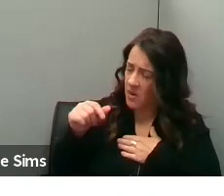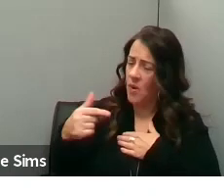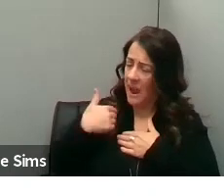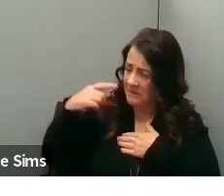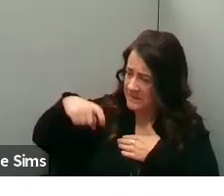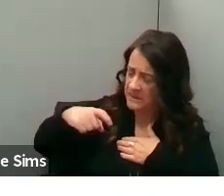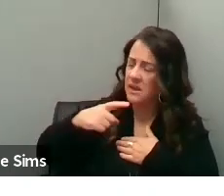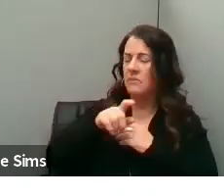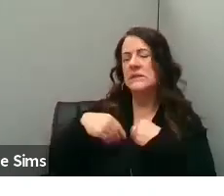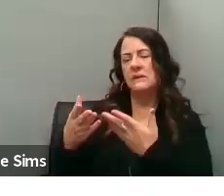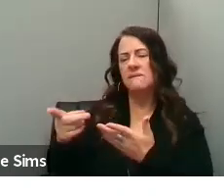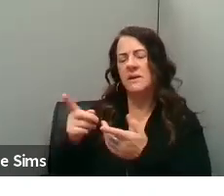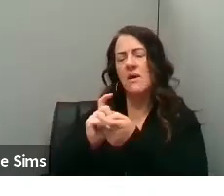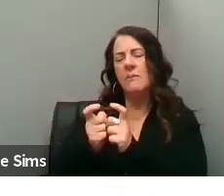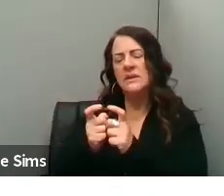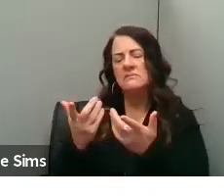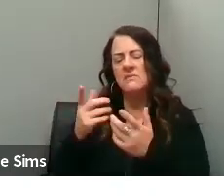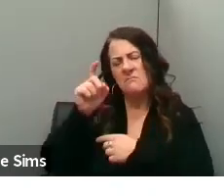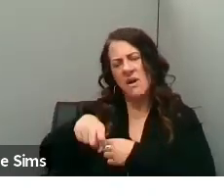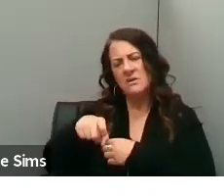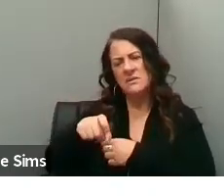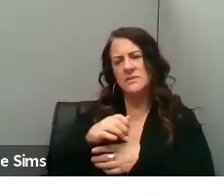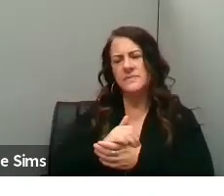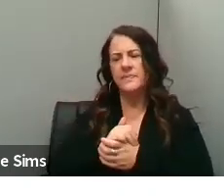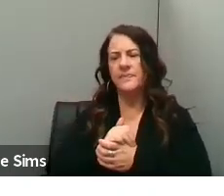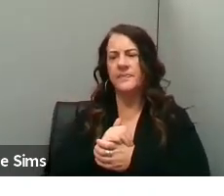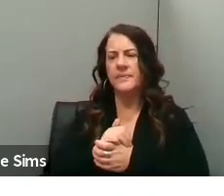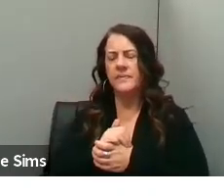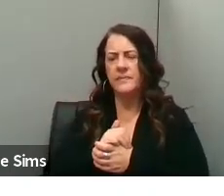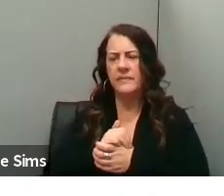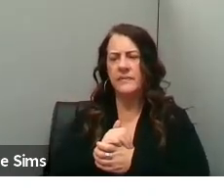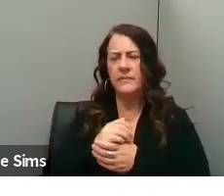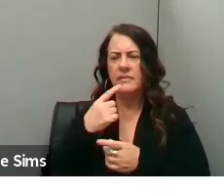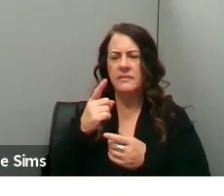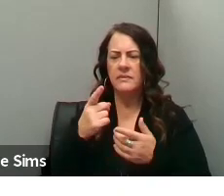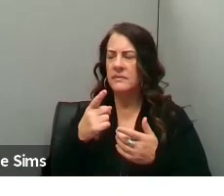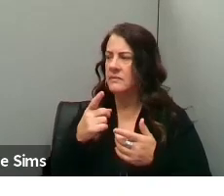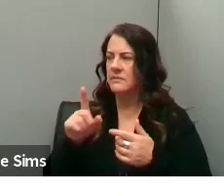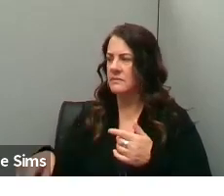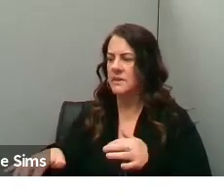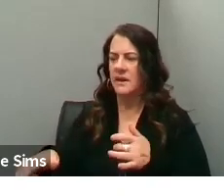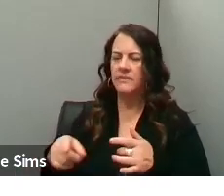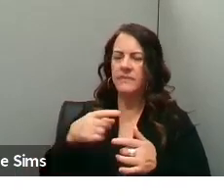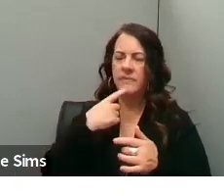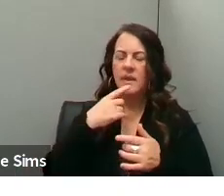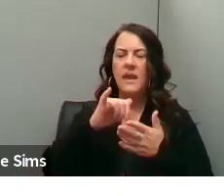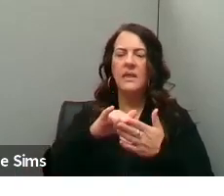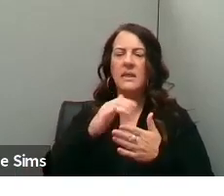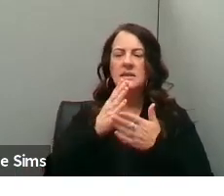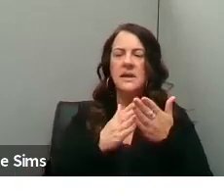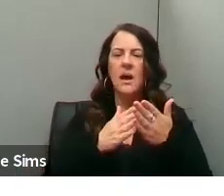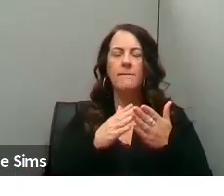workplace operates, as necessary for employees who have disabilities.